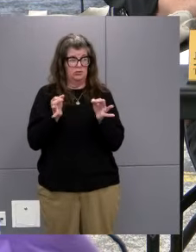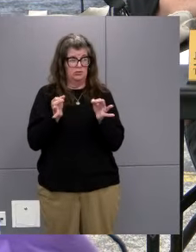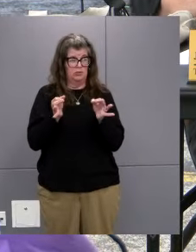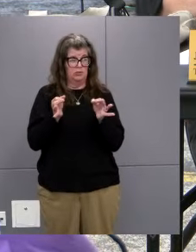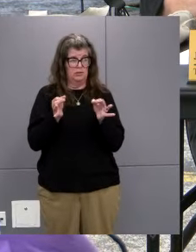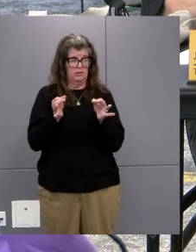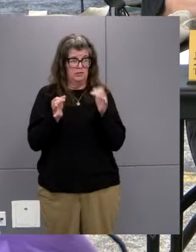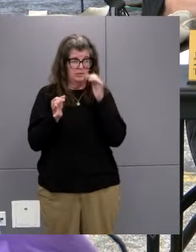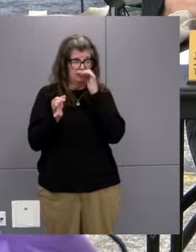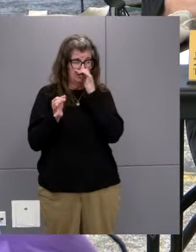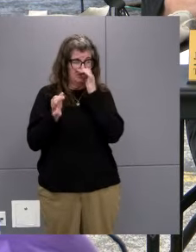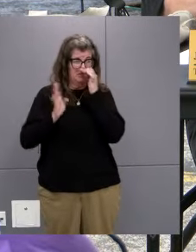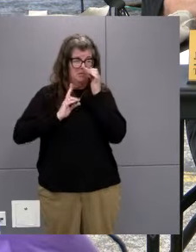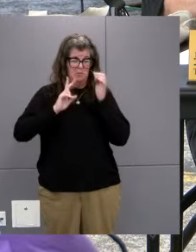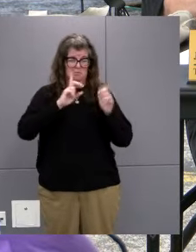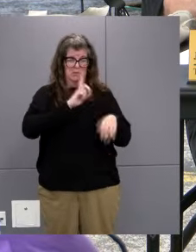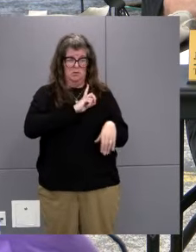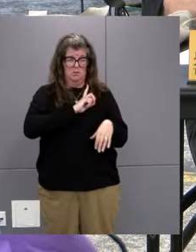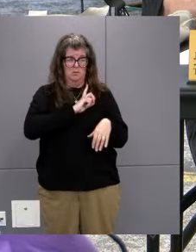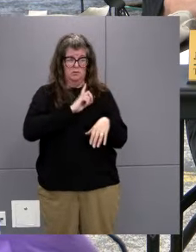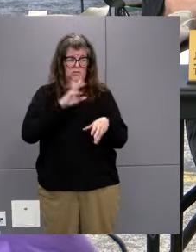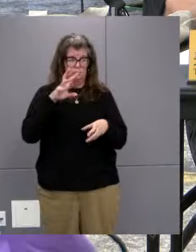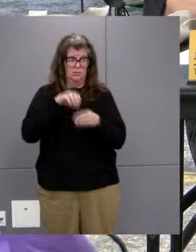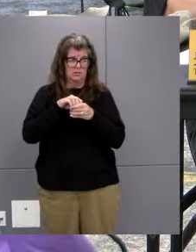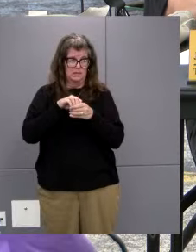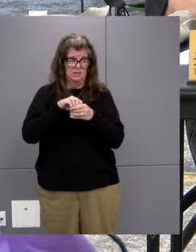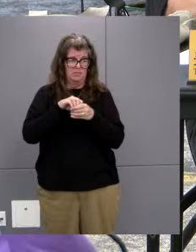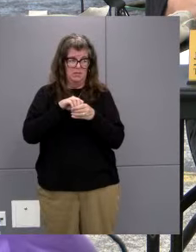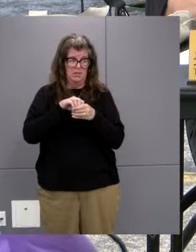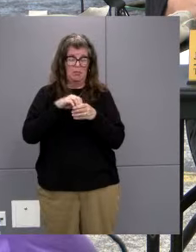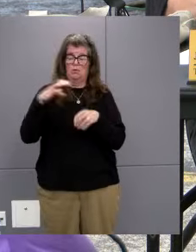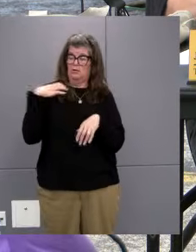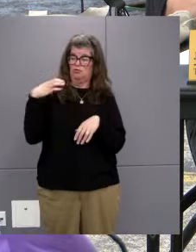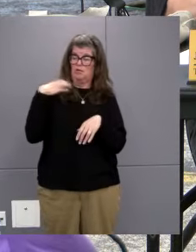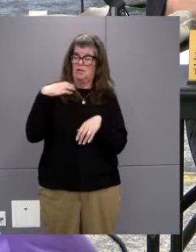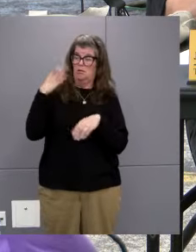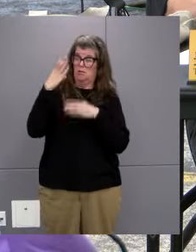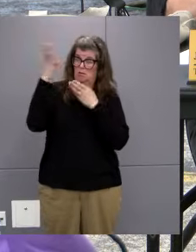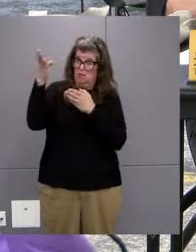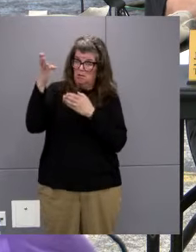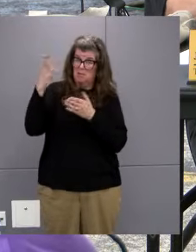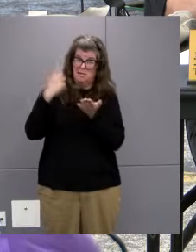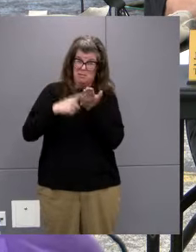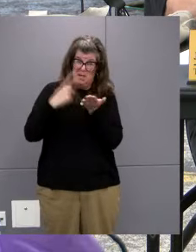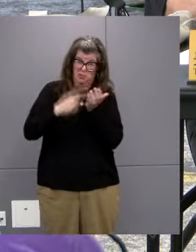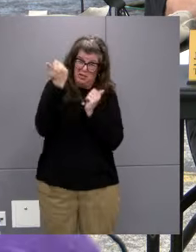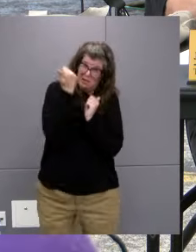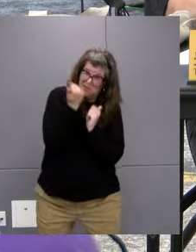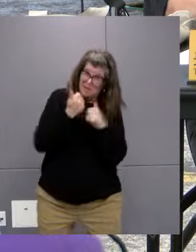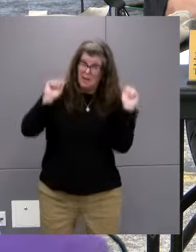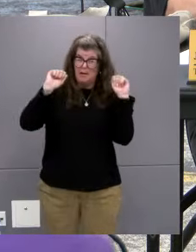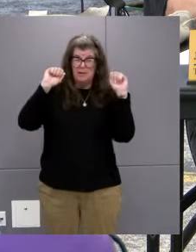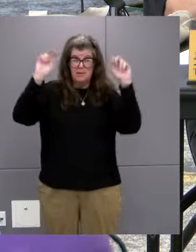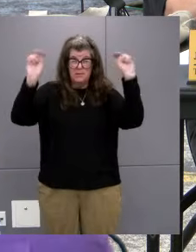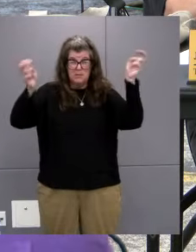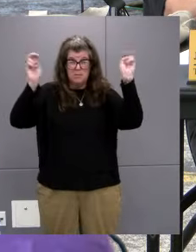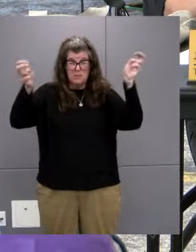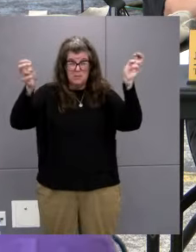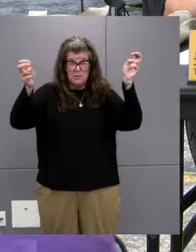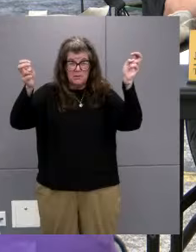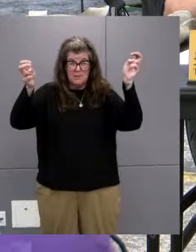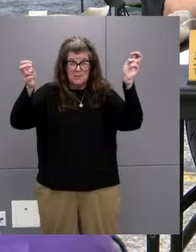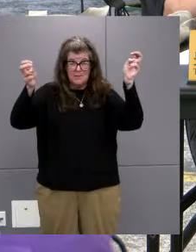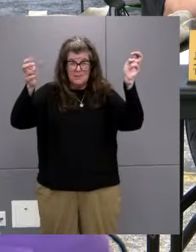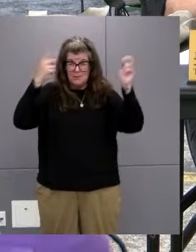the board to participate in the meeting, making motions, debating on any matter, solely in the hands of the